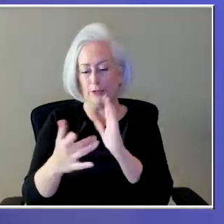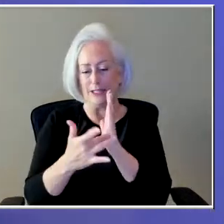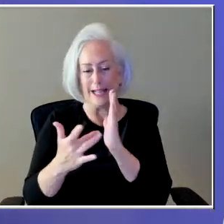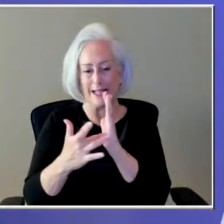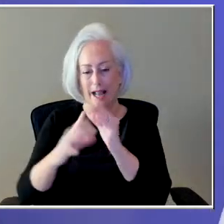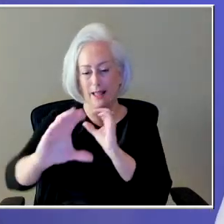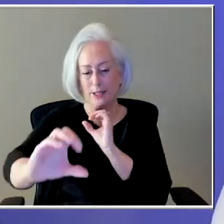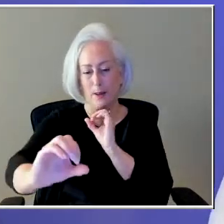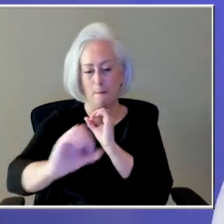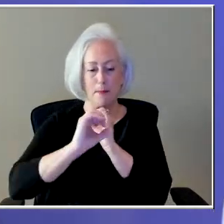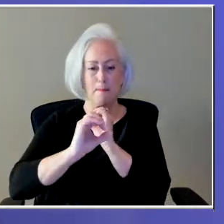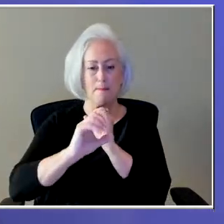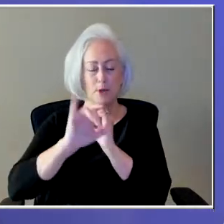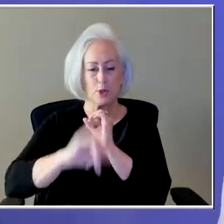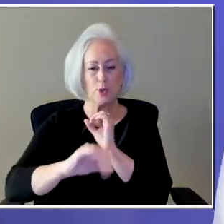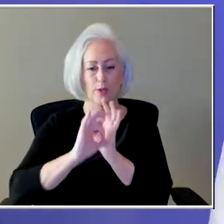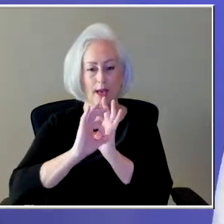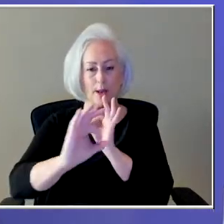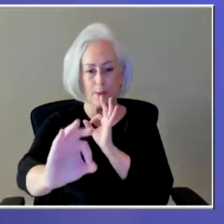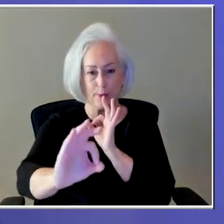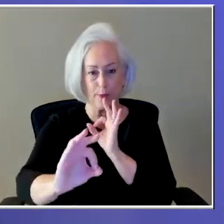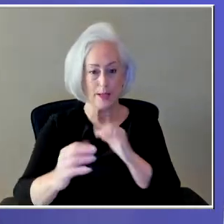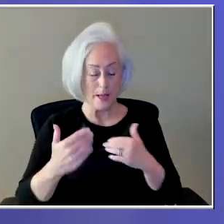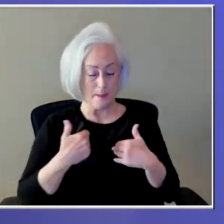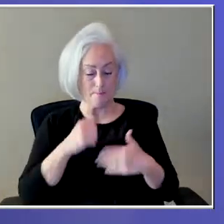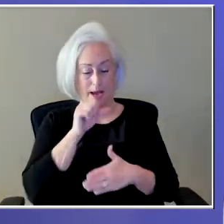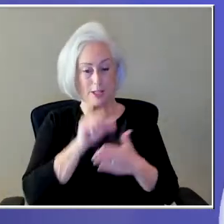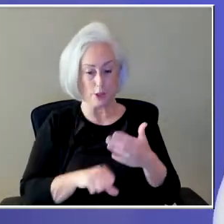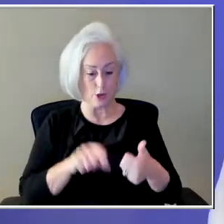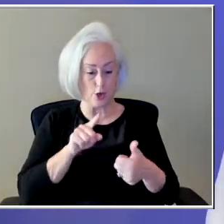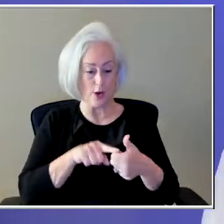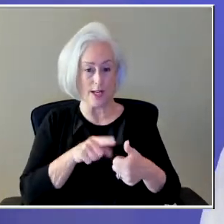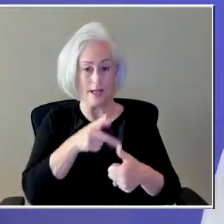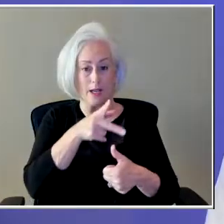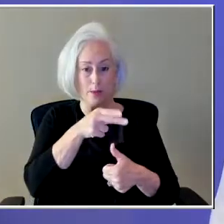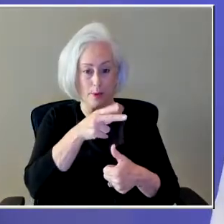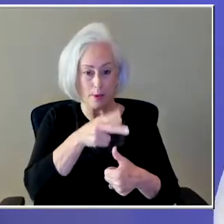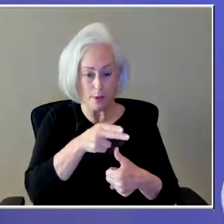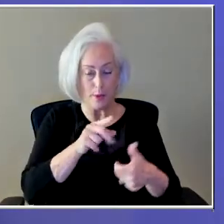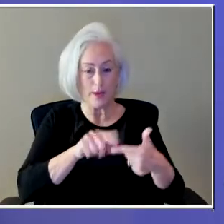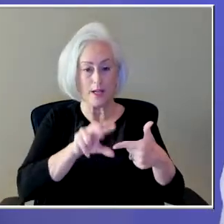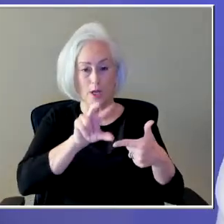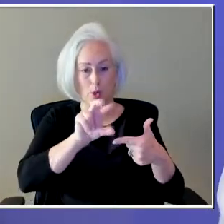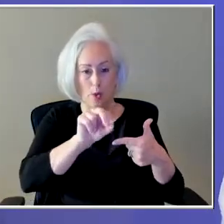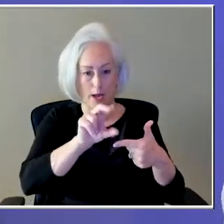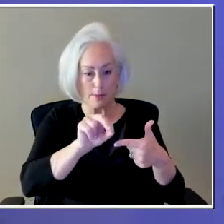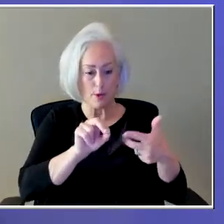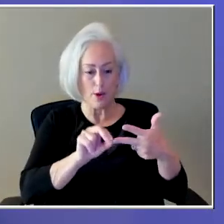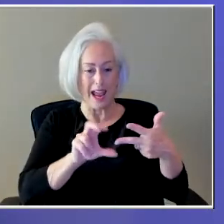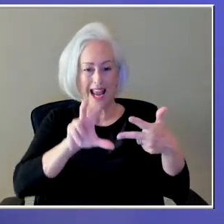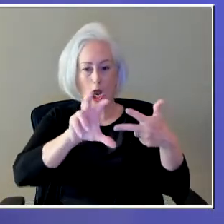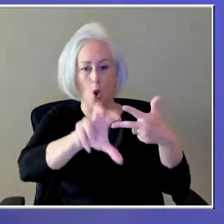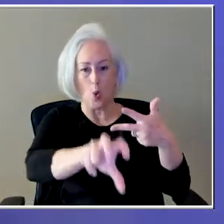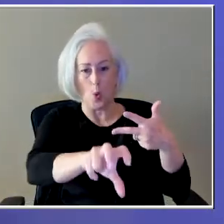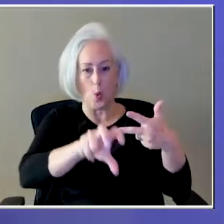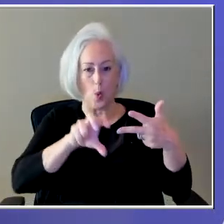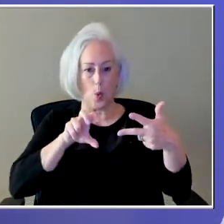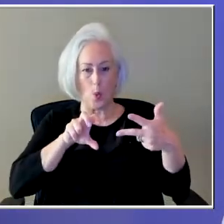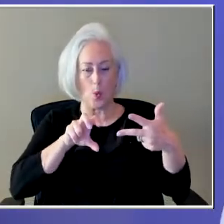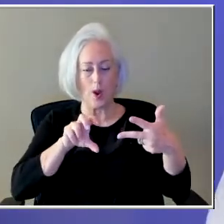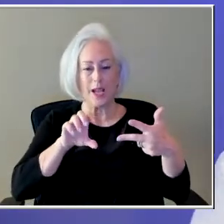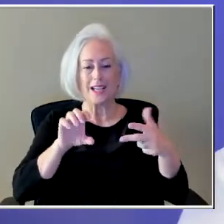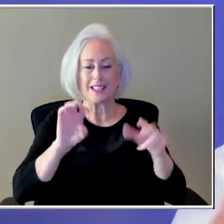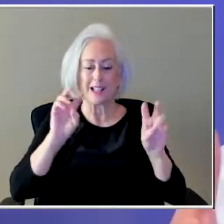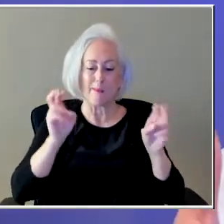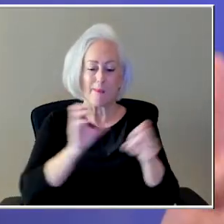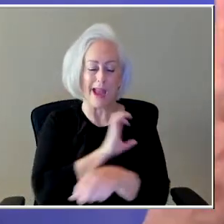example, that you were seeing, I'm using 3 instruments. I'm using a pair of scissors, a grasper, and a broader grasper, which has some energy associated with it as well. But there's